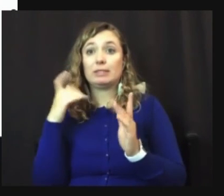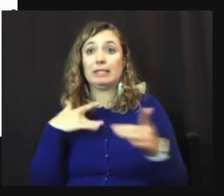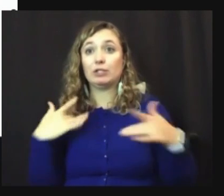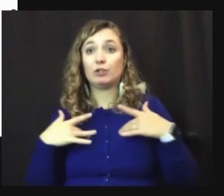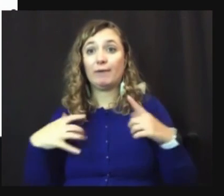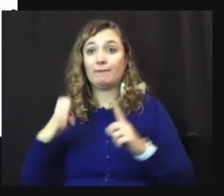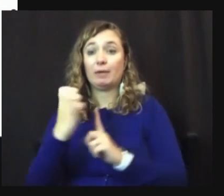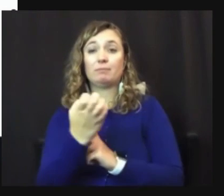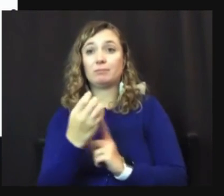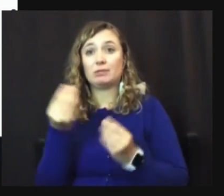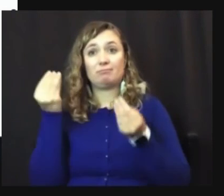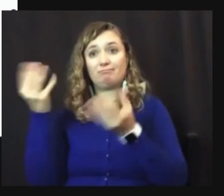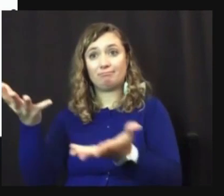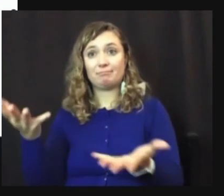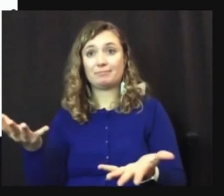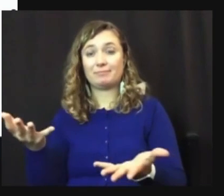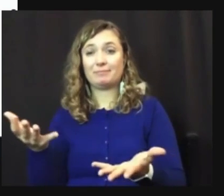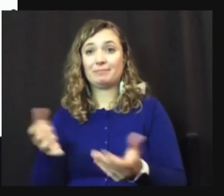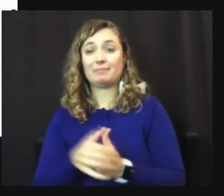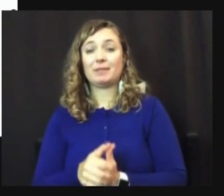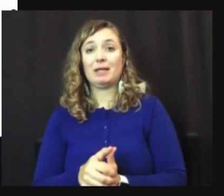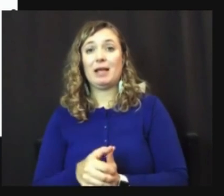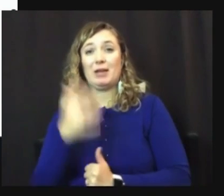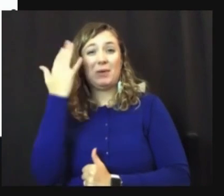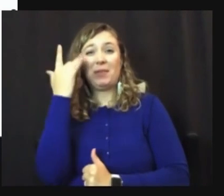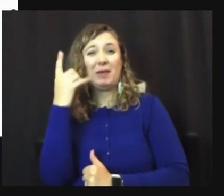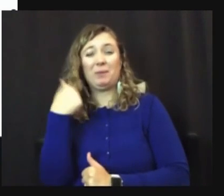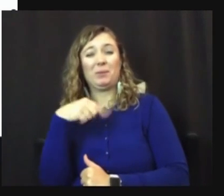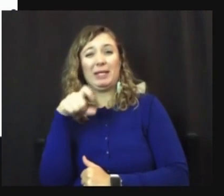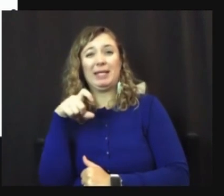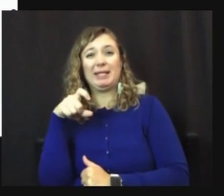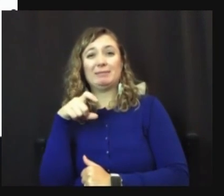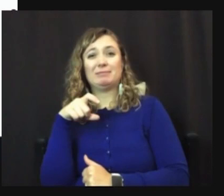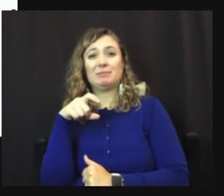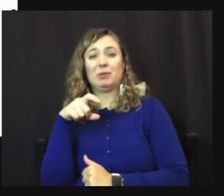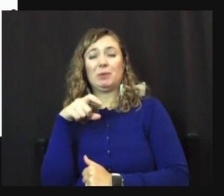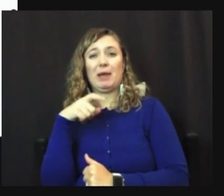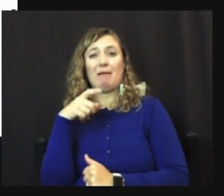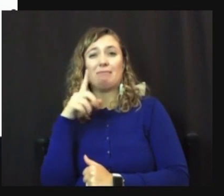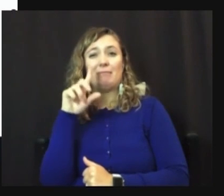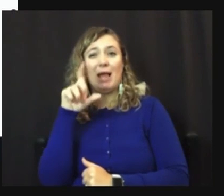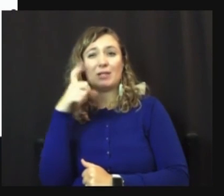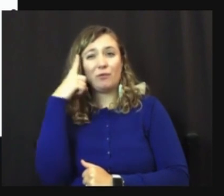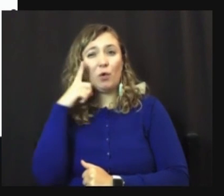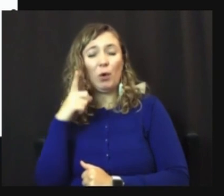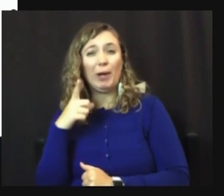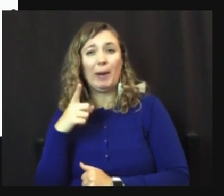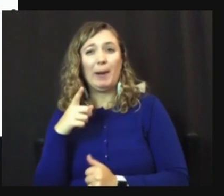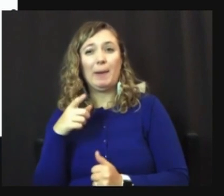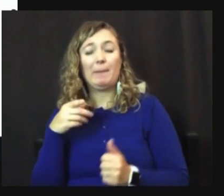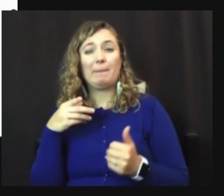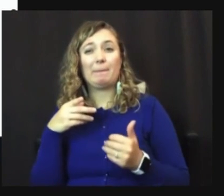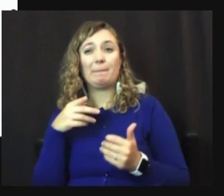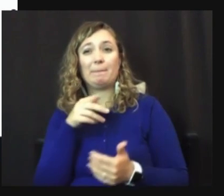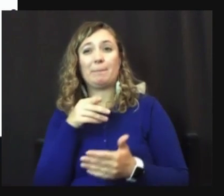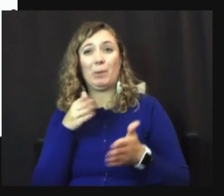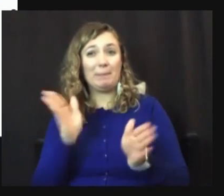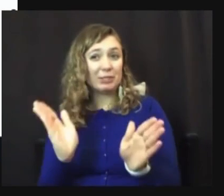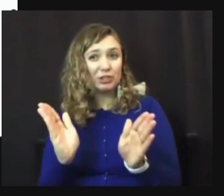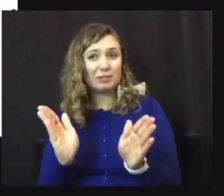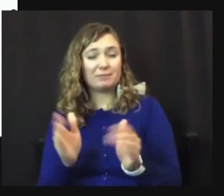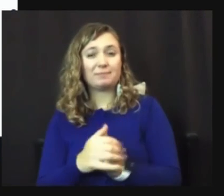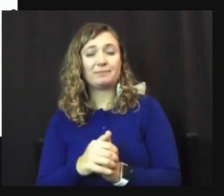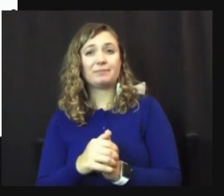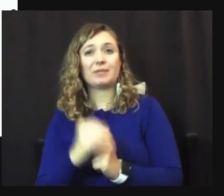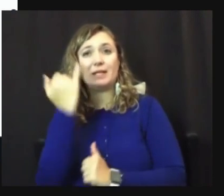don't think that we need to ask for permission. And if your employer makes a request after